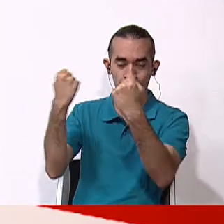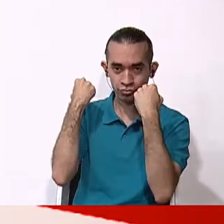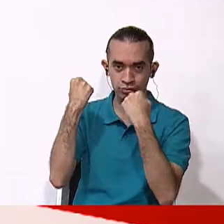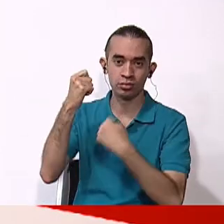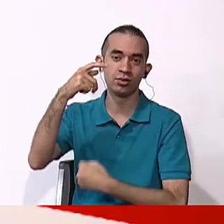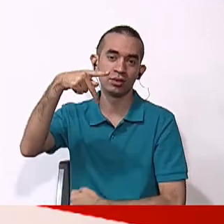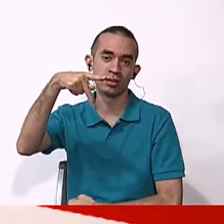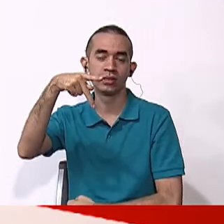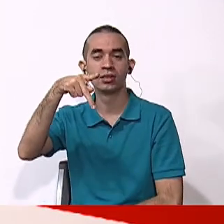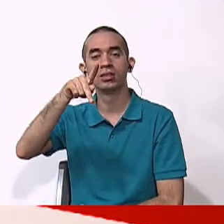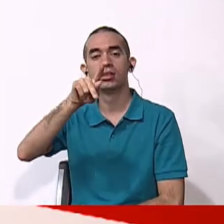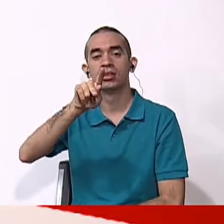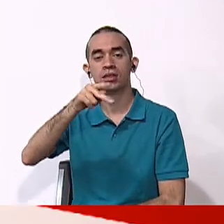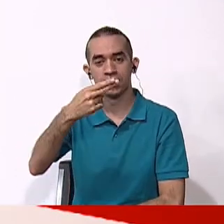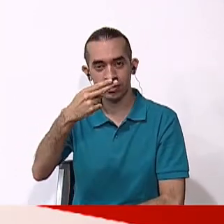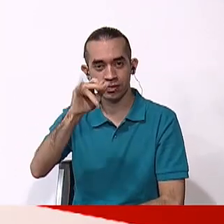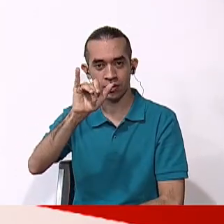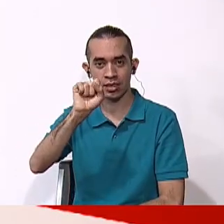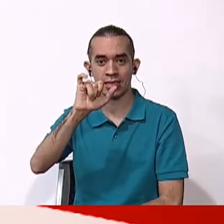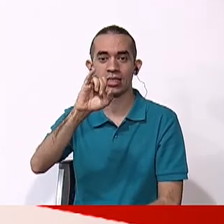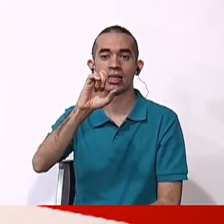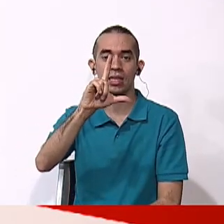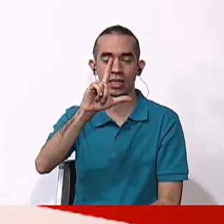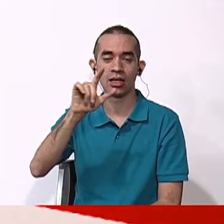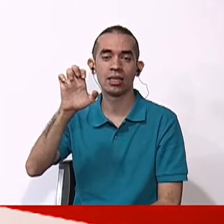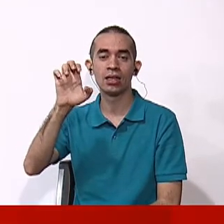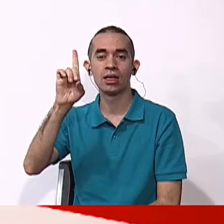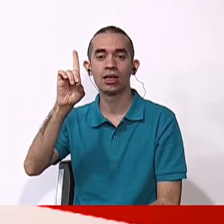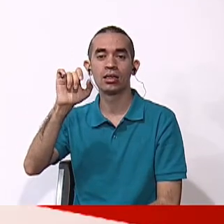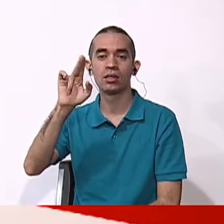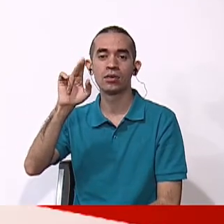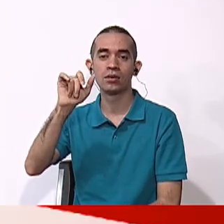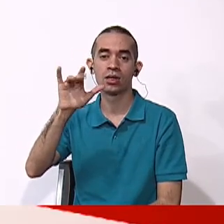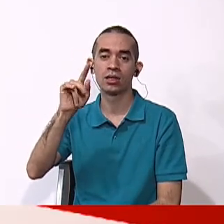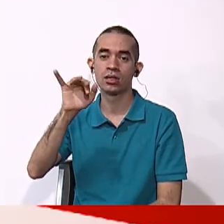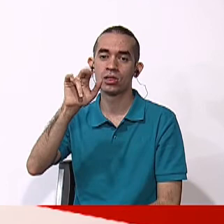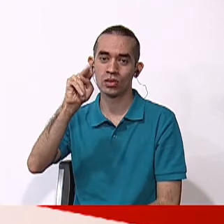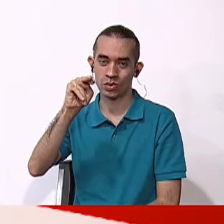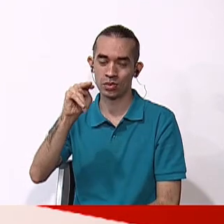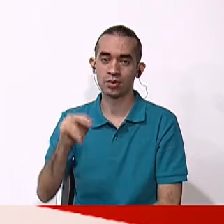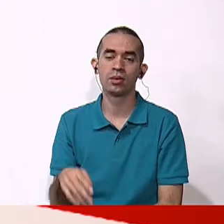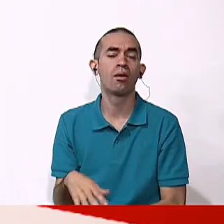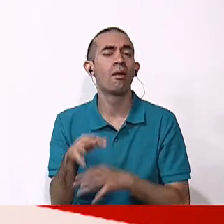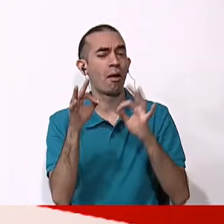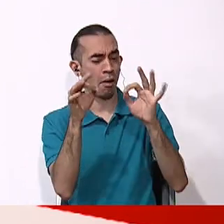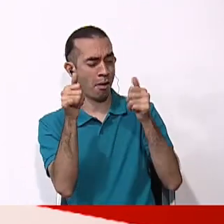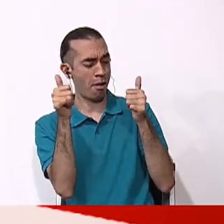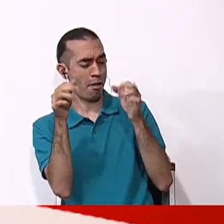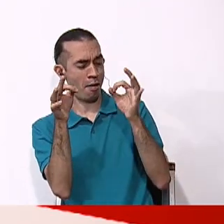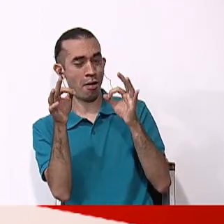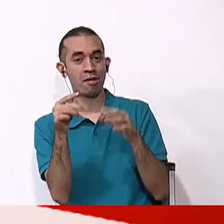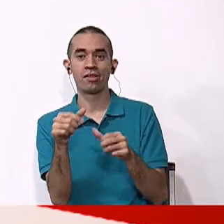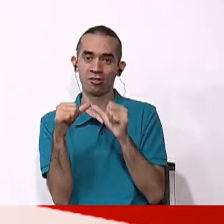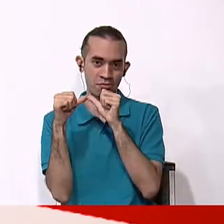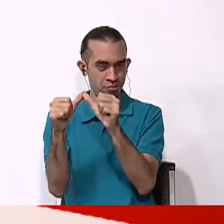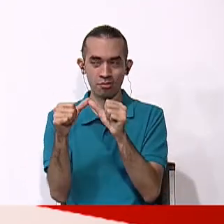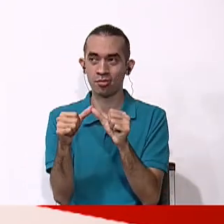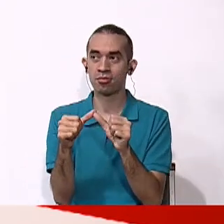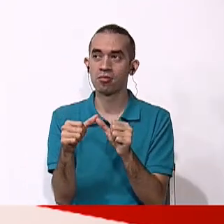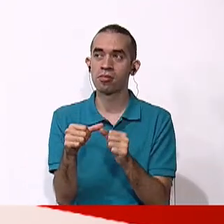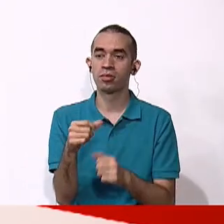education teacher. Oh, yes, very nice. Okay, let's